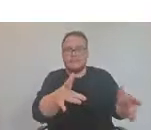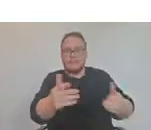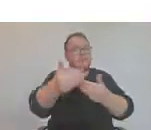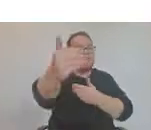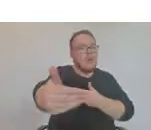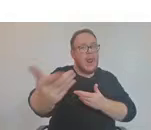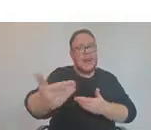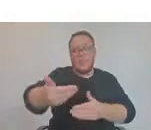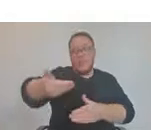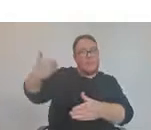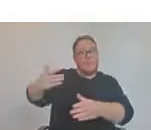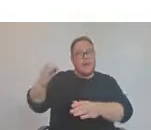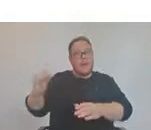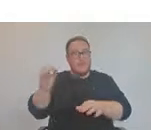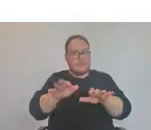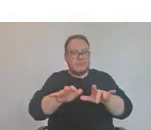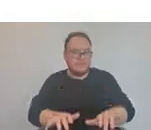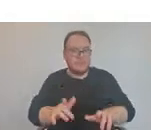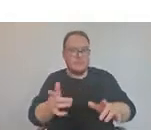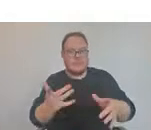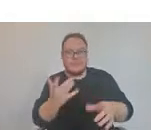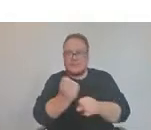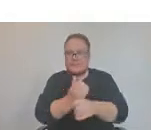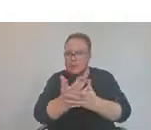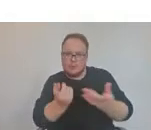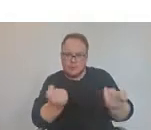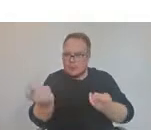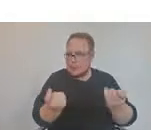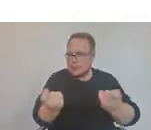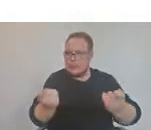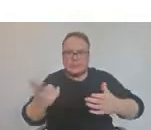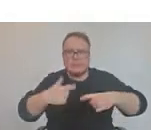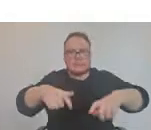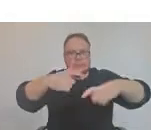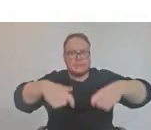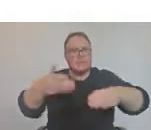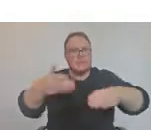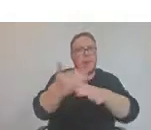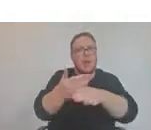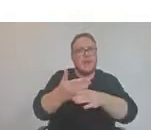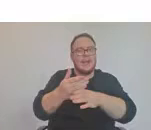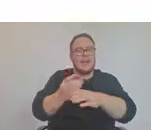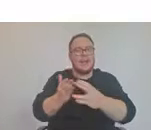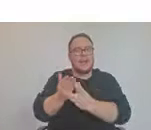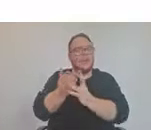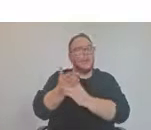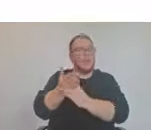that would enable us again to manage our response to the pandemic. Next slide, please.